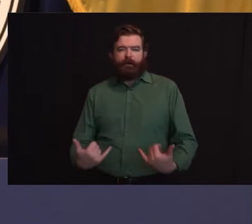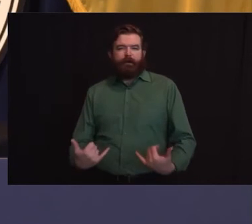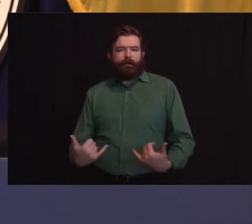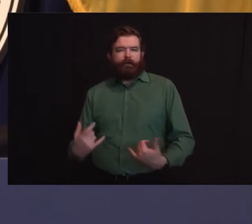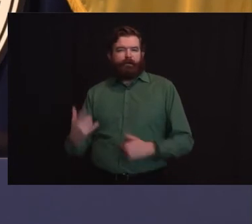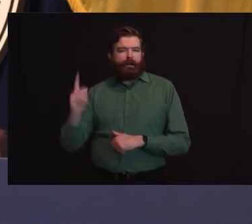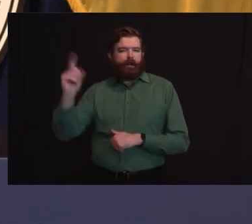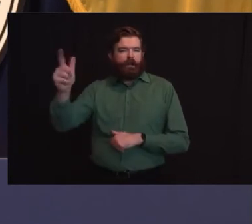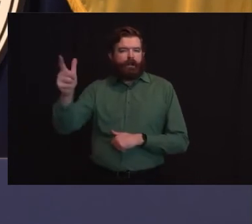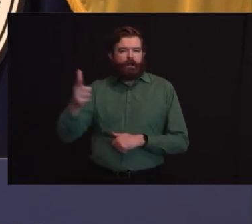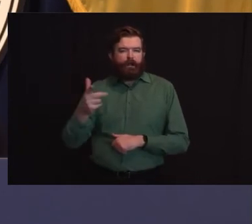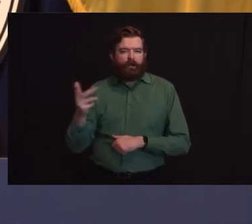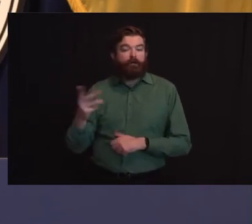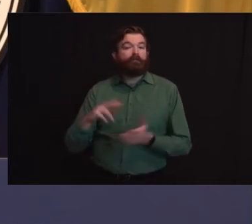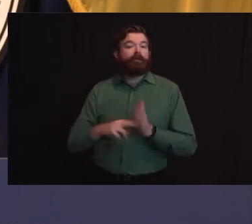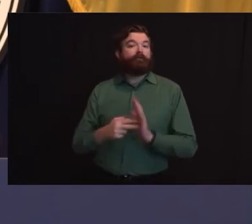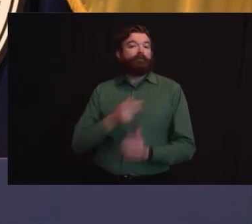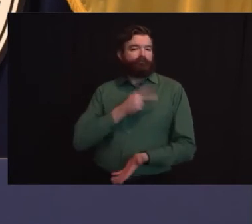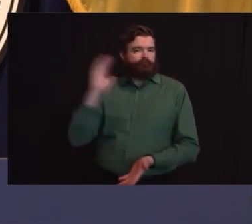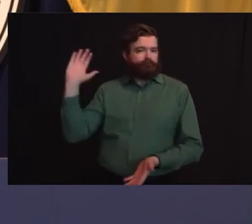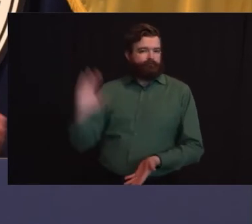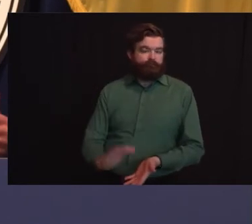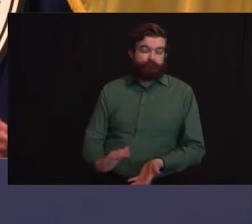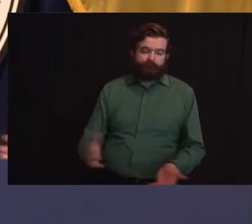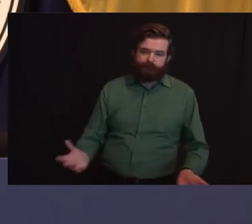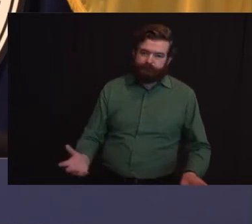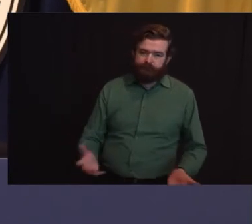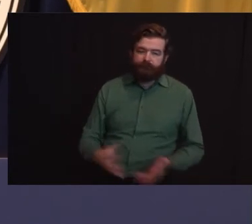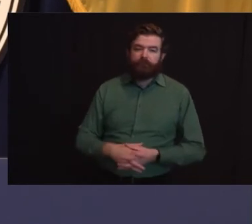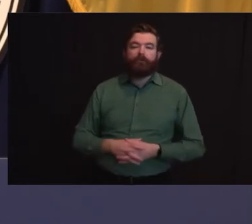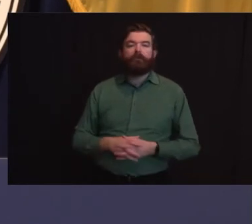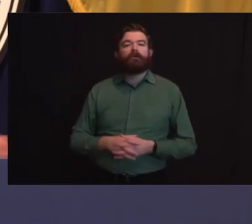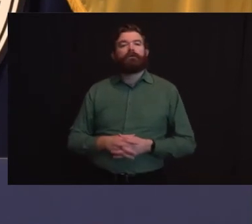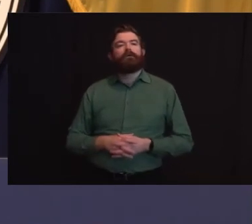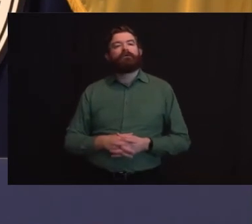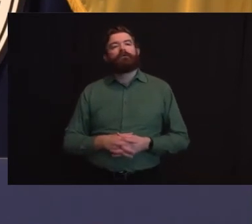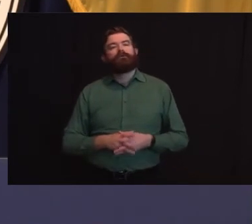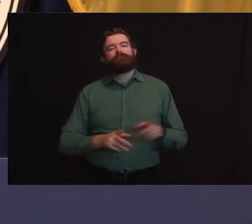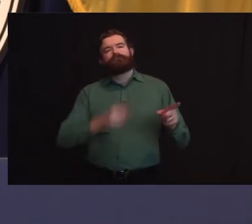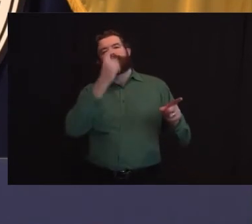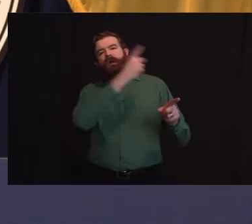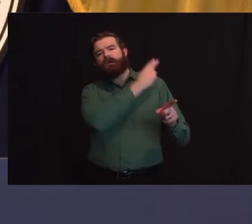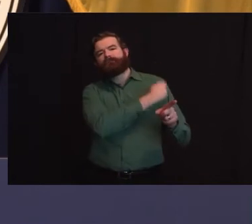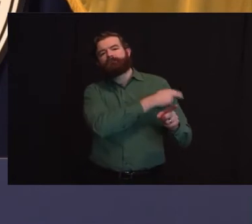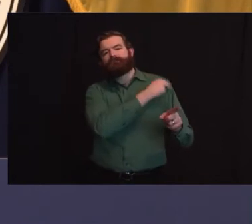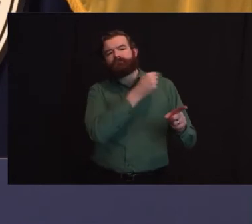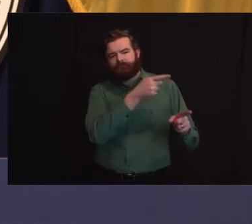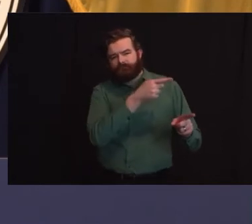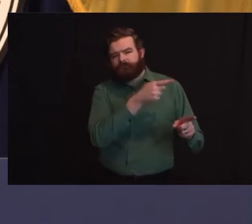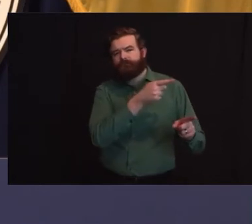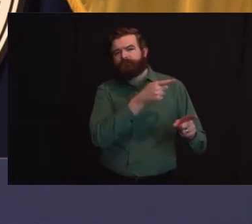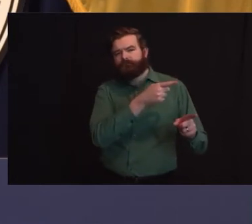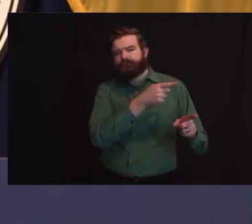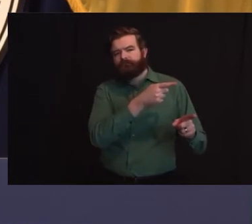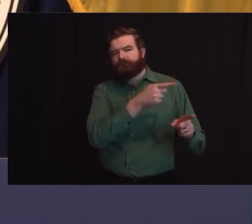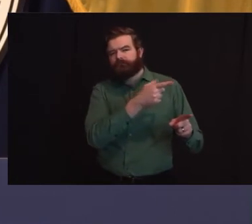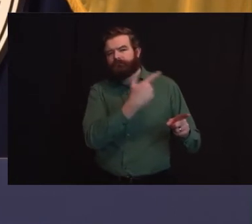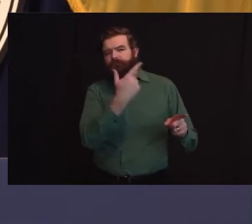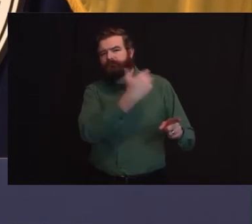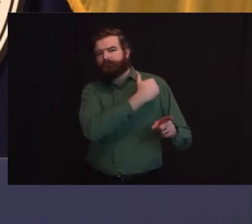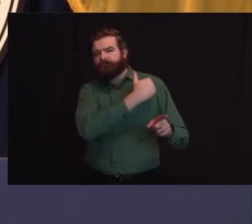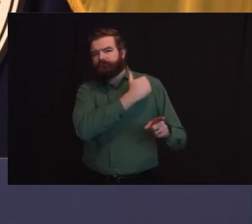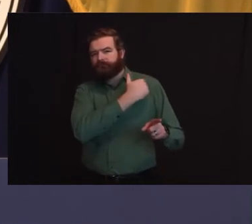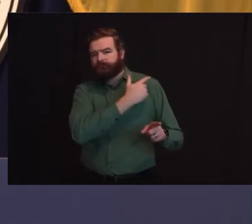probably, there was a hospital where I think there was a legitimate, does it include our board? Does it include non-medical members of our board?